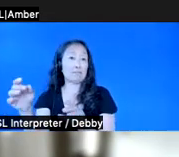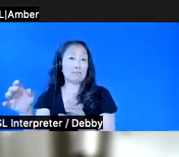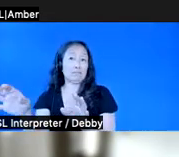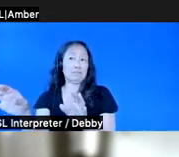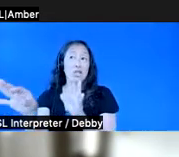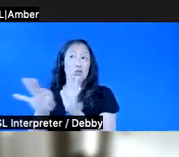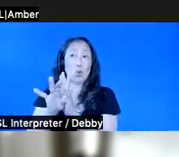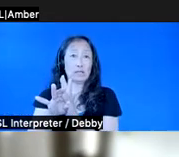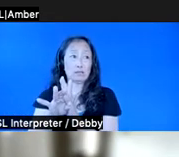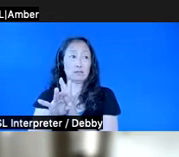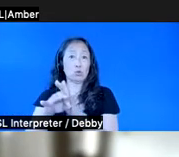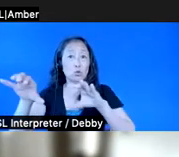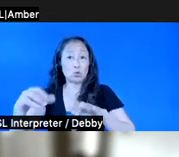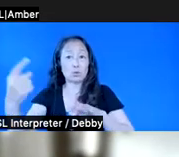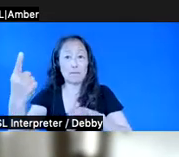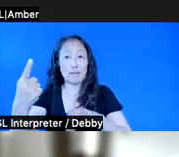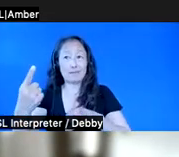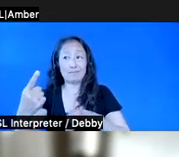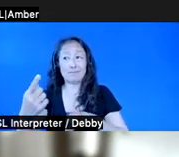Yes. All right.